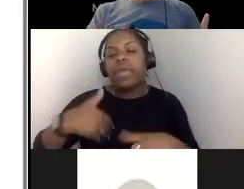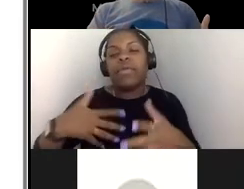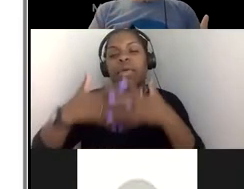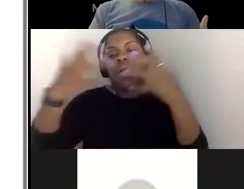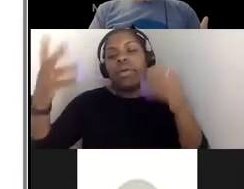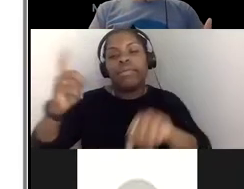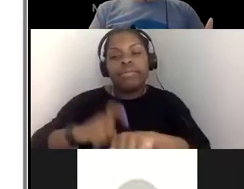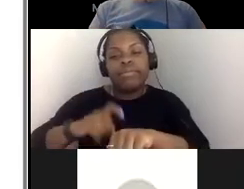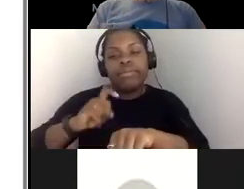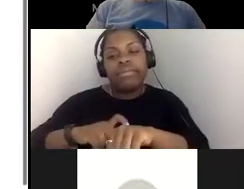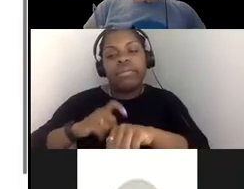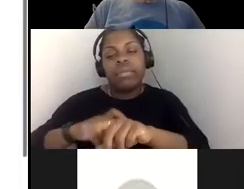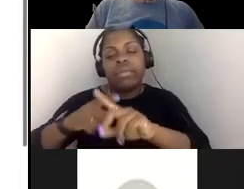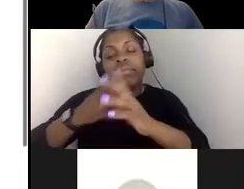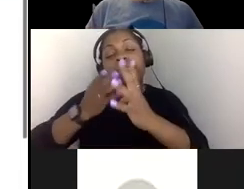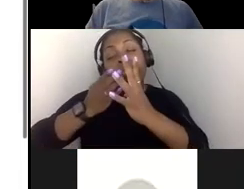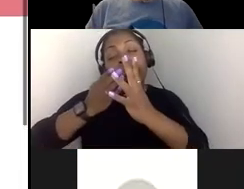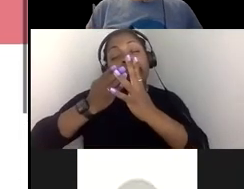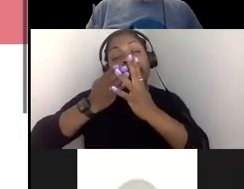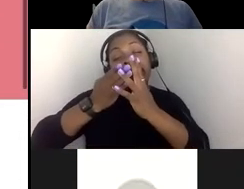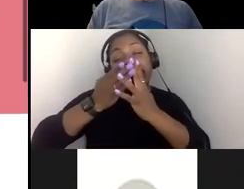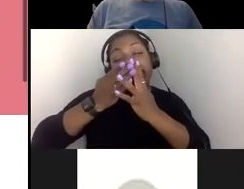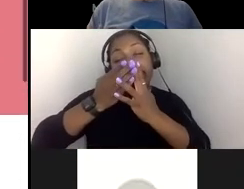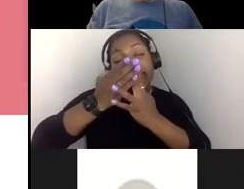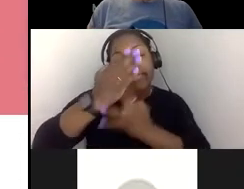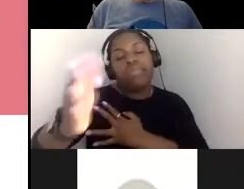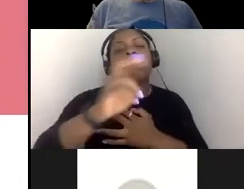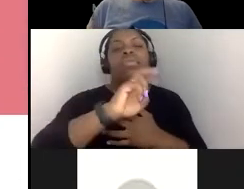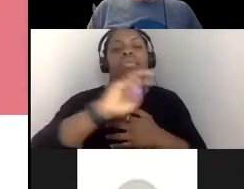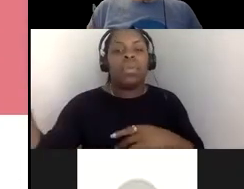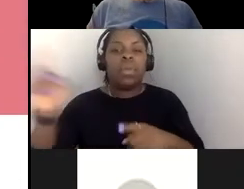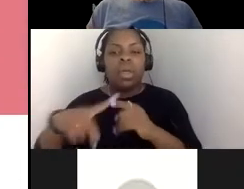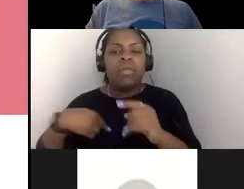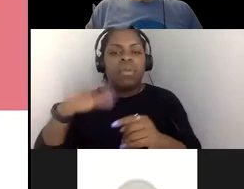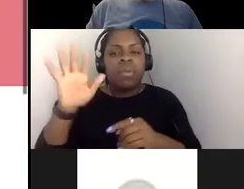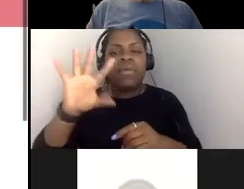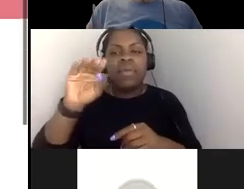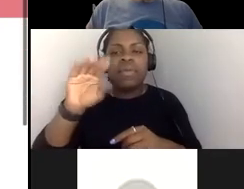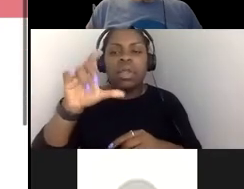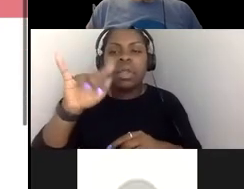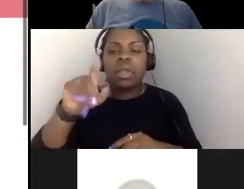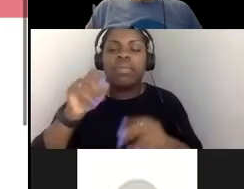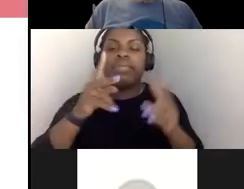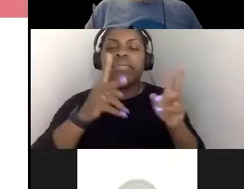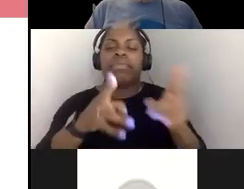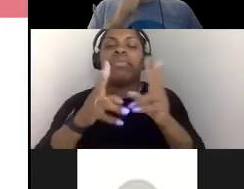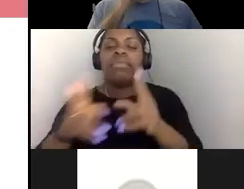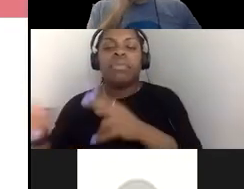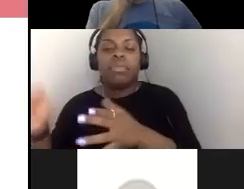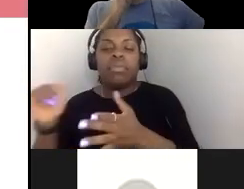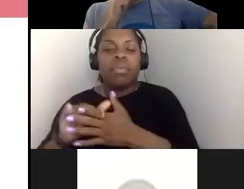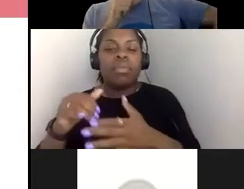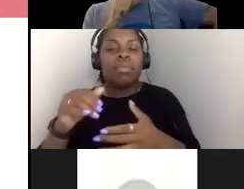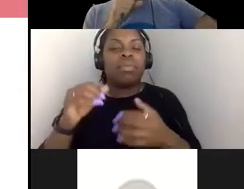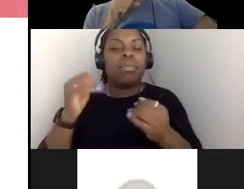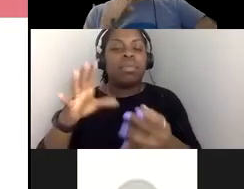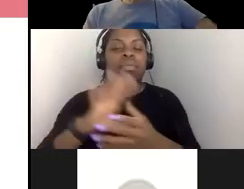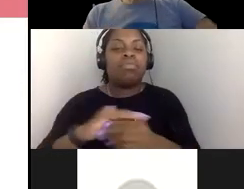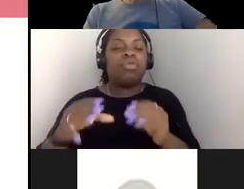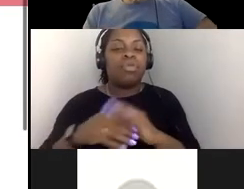time to go into it in full. But we have about 50 clips like that. Most of them are stories of people in